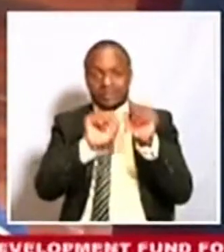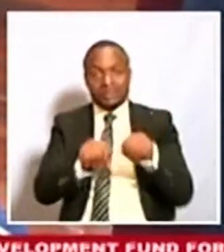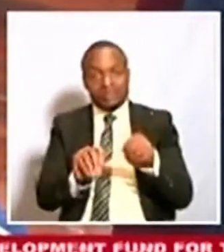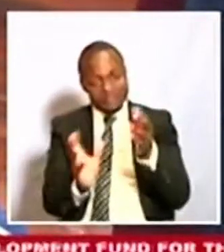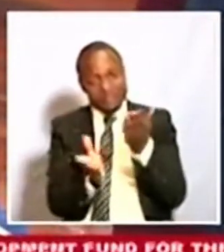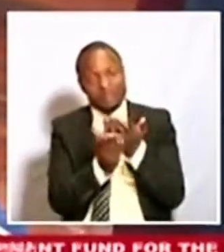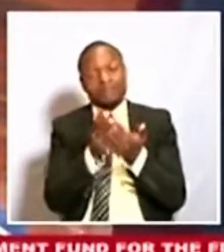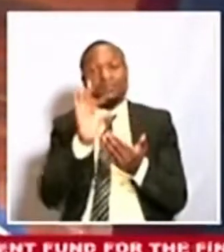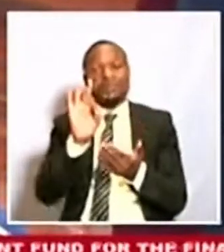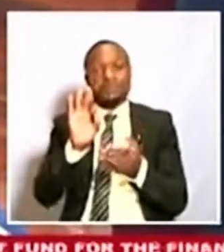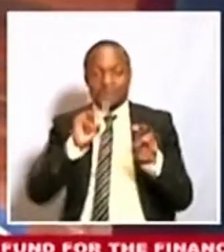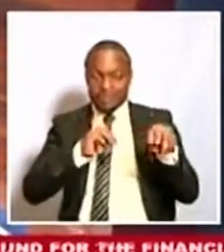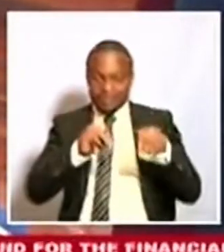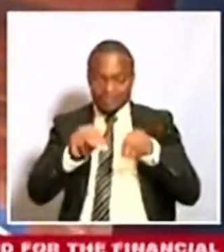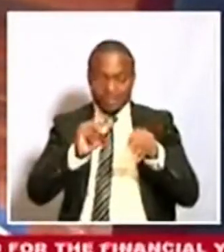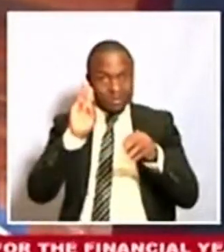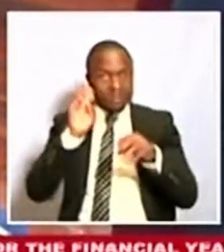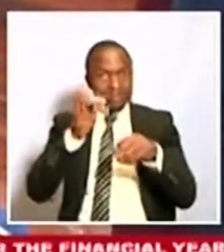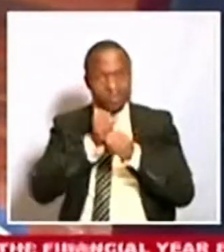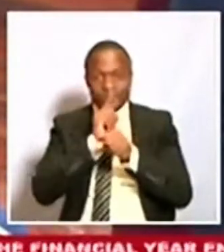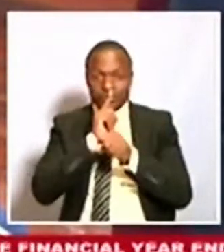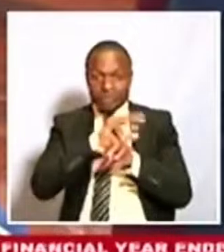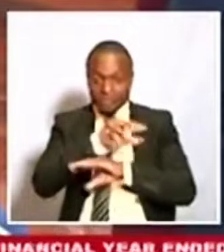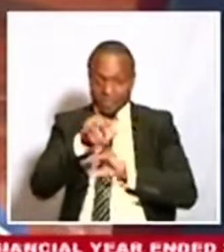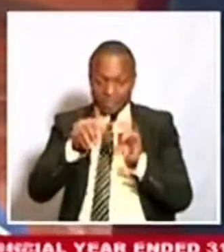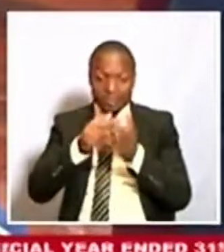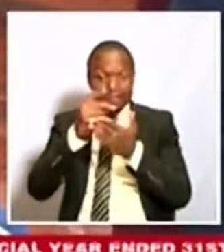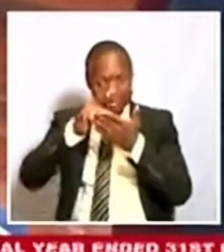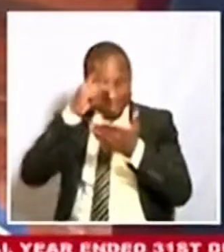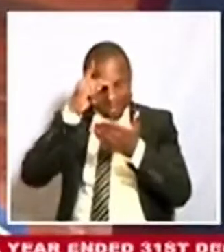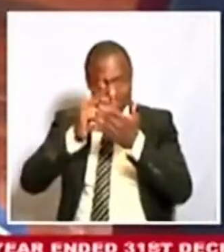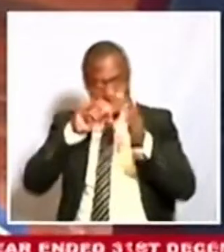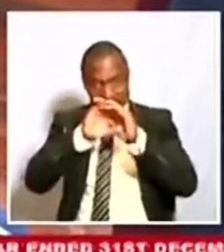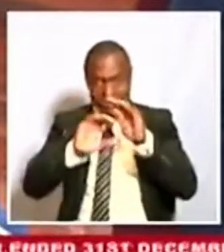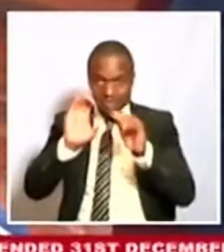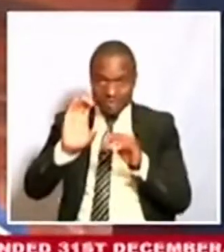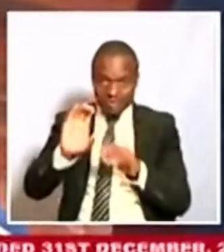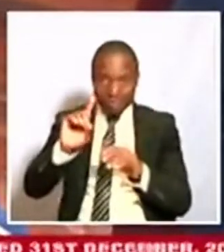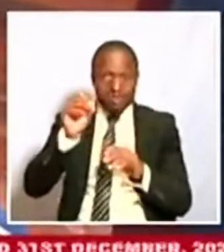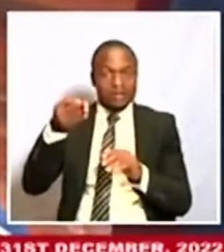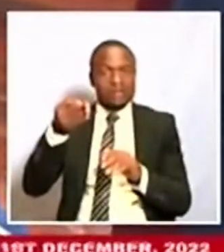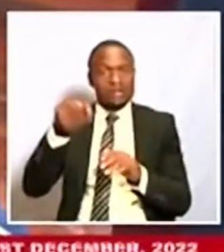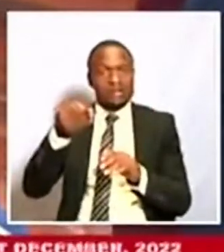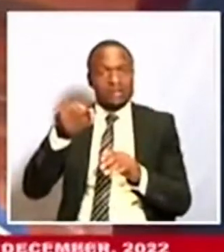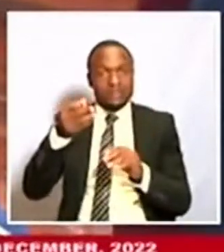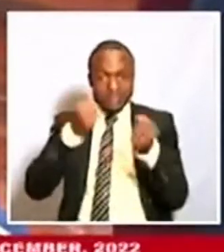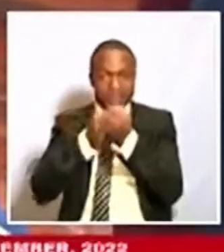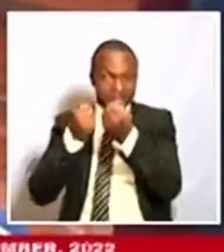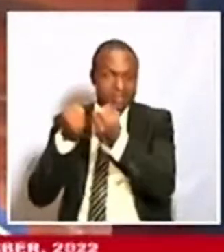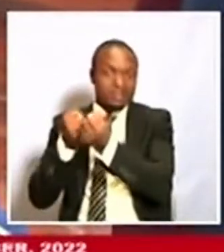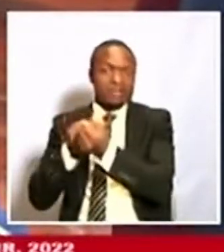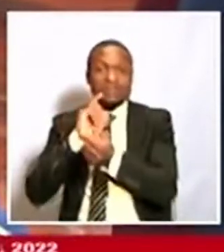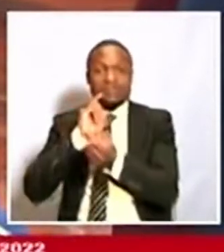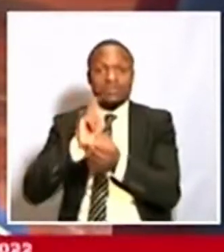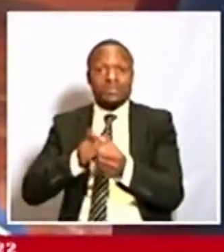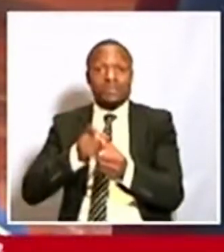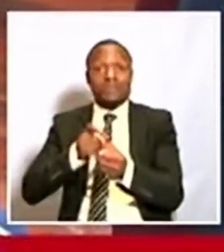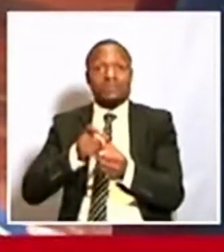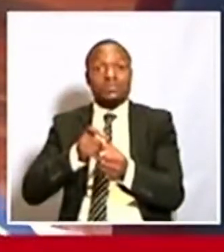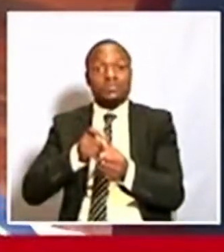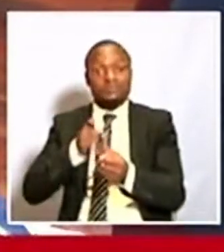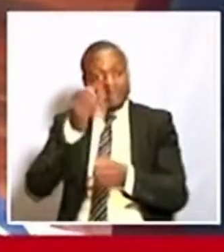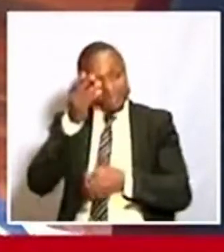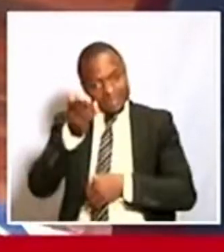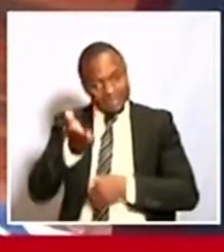Remedial measure, the management will ensure that all pupils under CDF sponsorship are made available for audit verification when